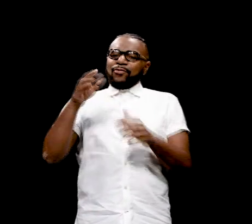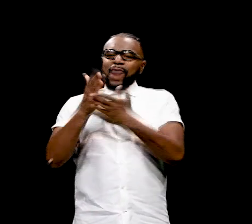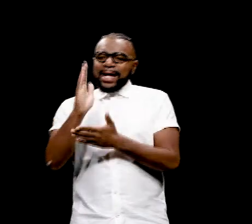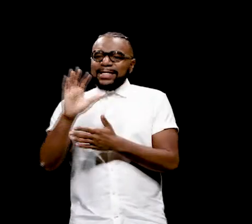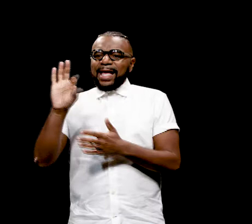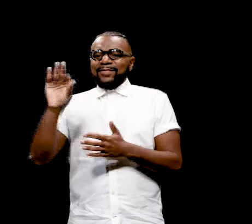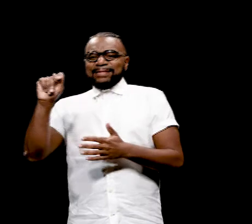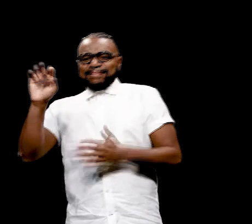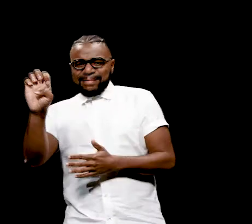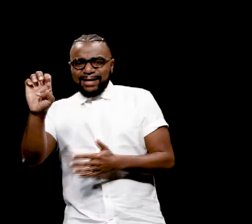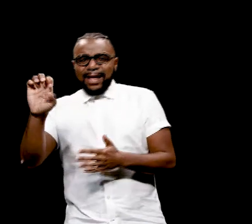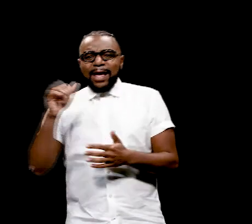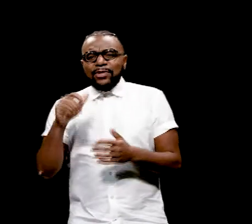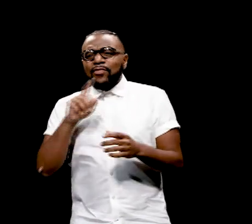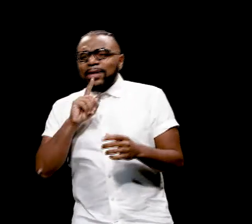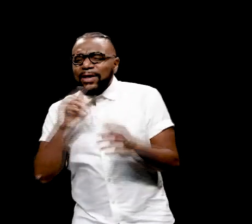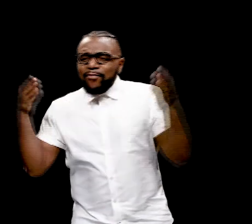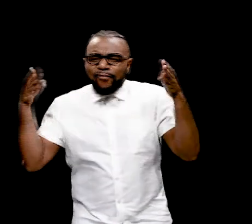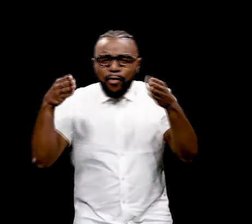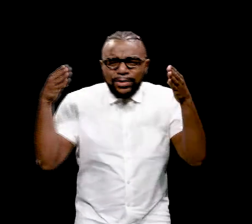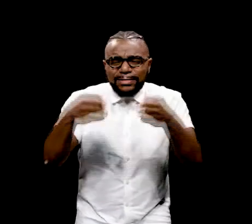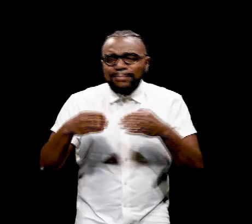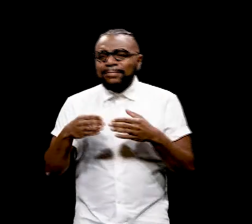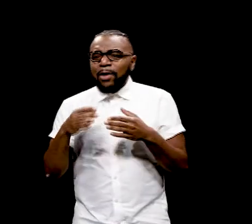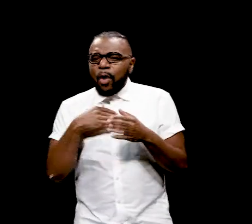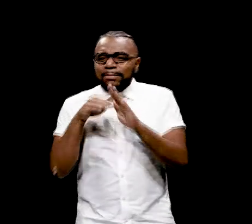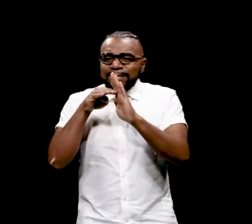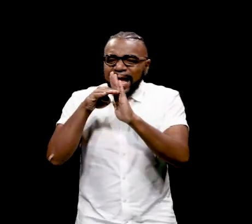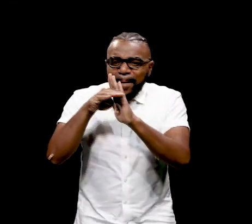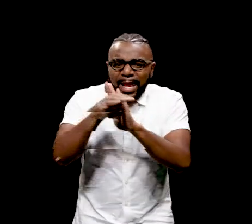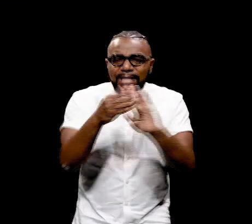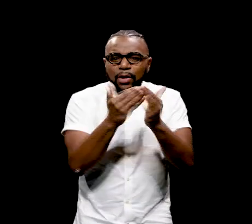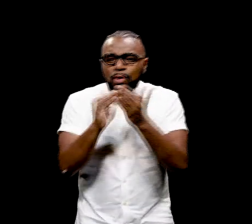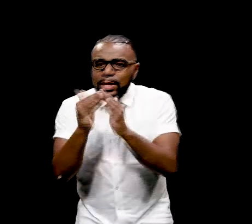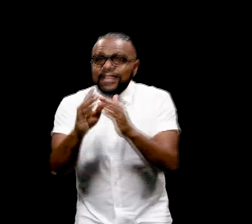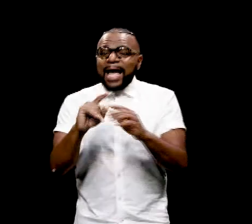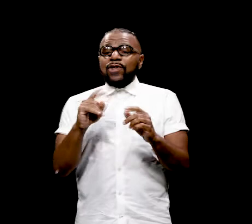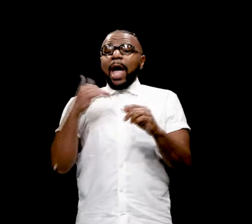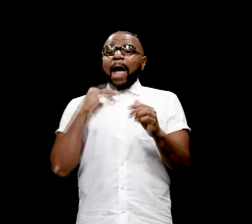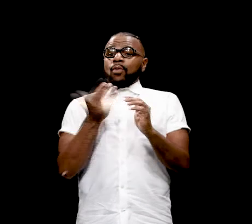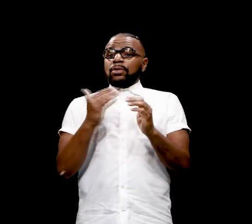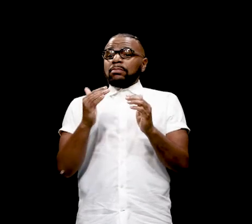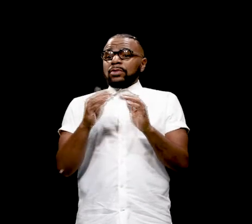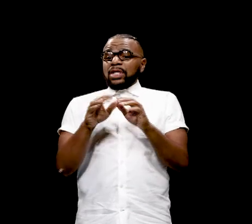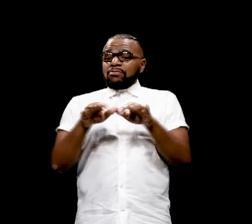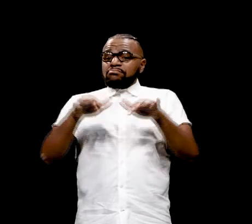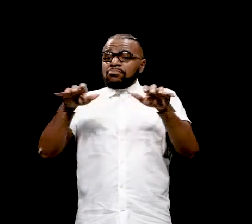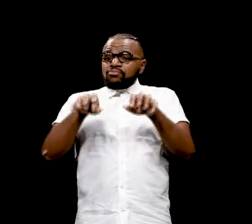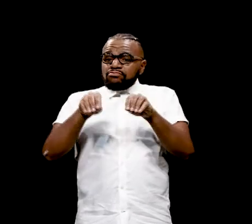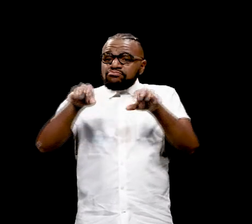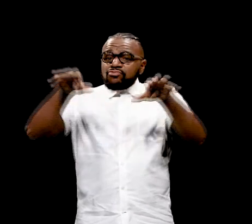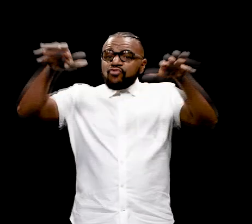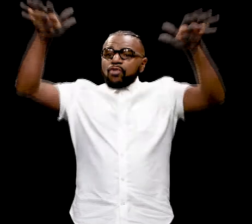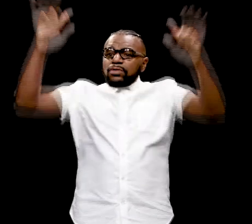Fair Housing Act and really focusing on stabilizing communities even as our city is growing. I was part of the coalition